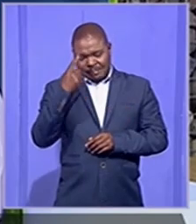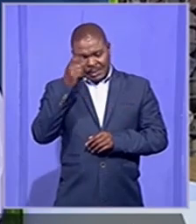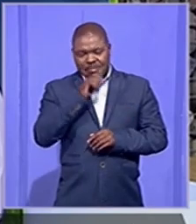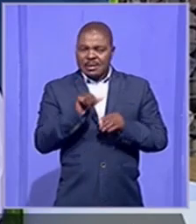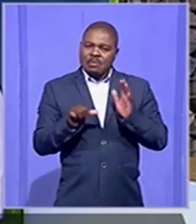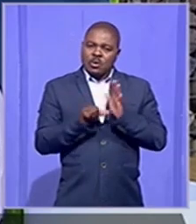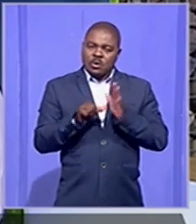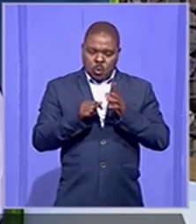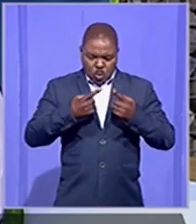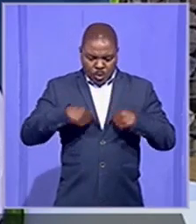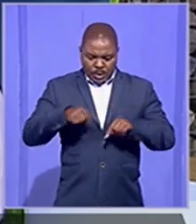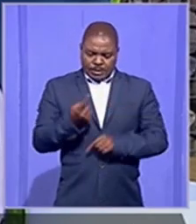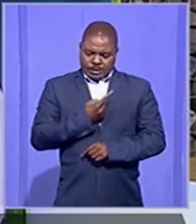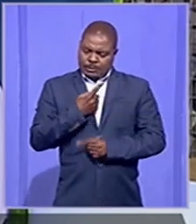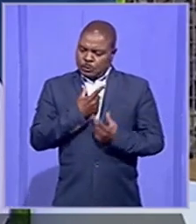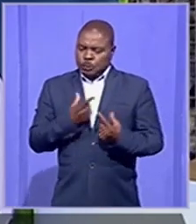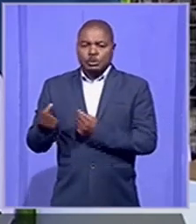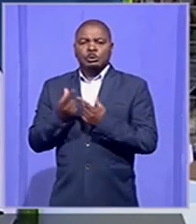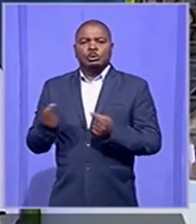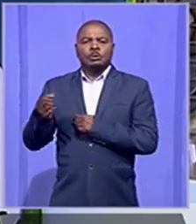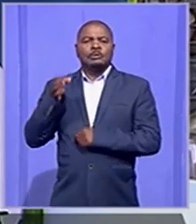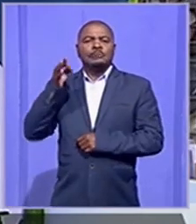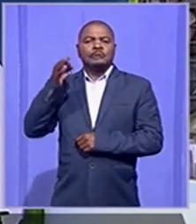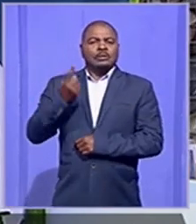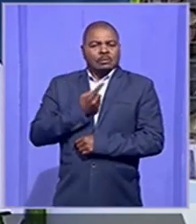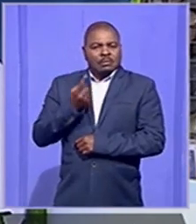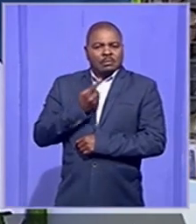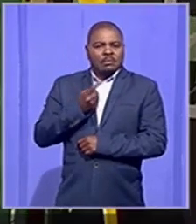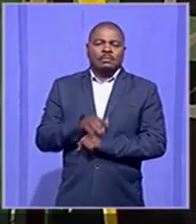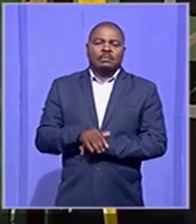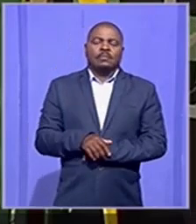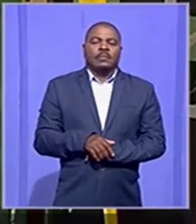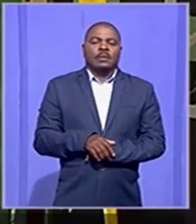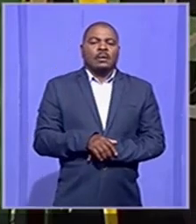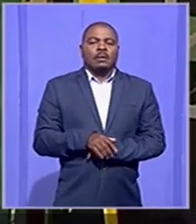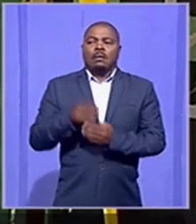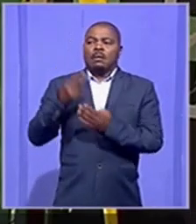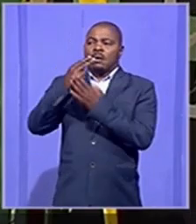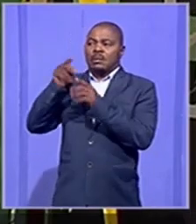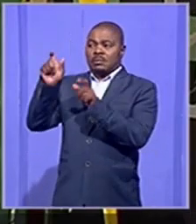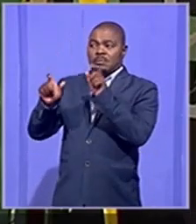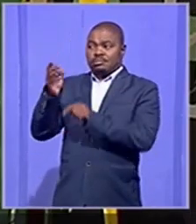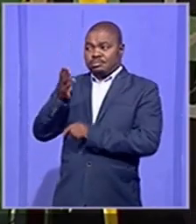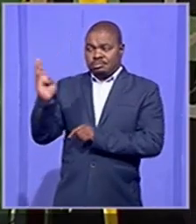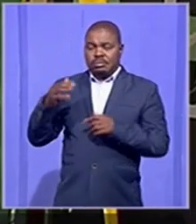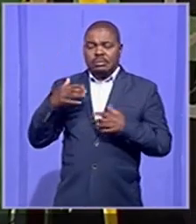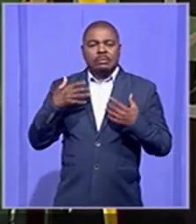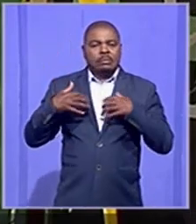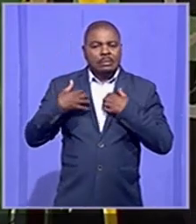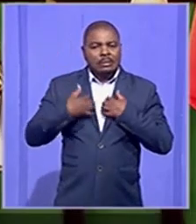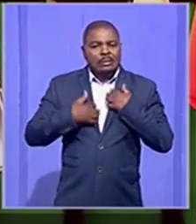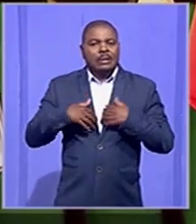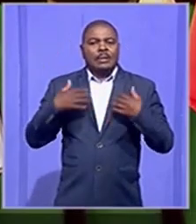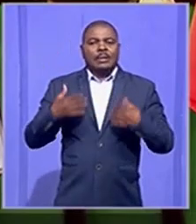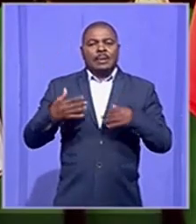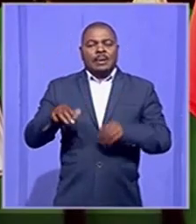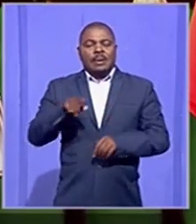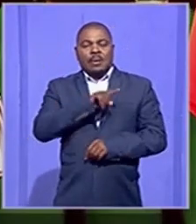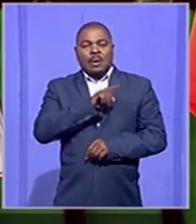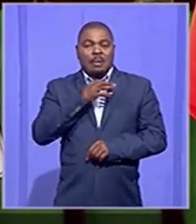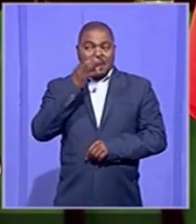gore re ikemele re etse o iketsetse bokamoso ba gago as an individual. Bataki ba ba neng ba le matlhagatlhaga ba re mafelo a